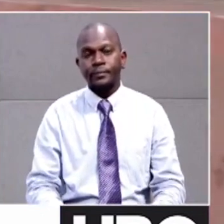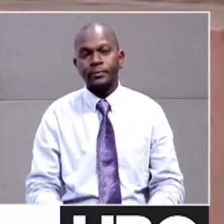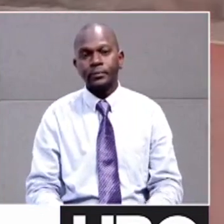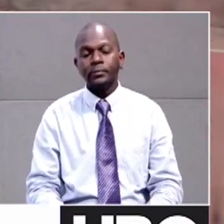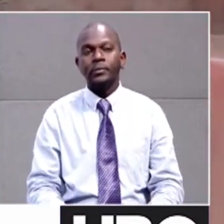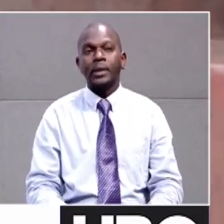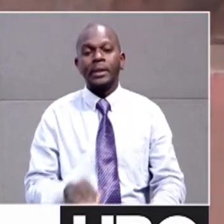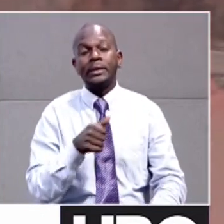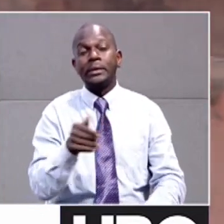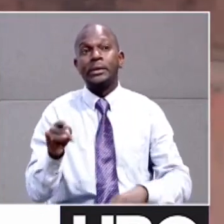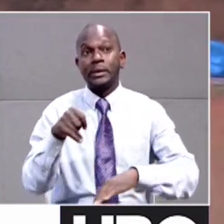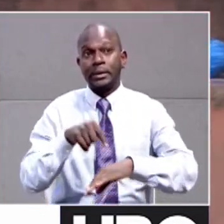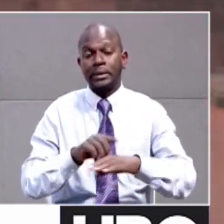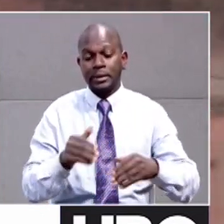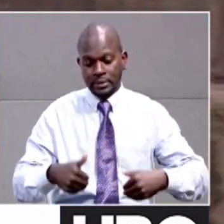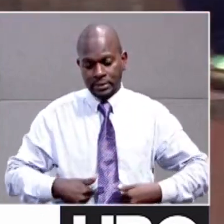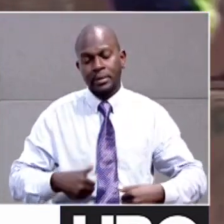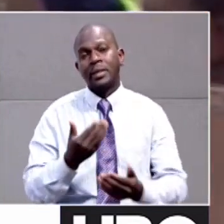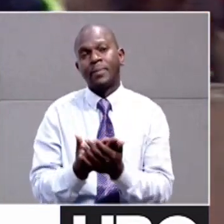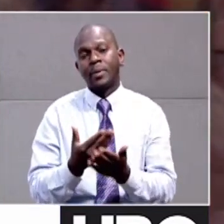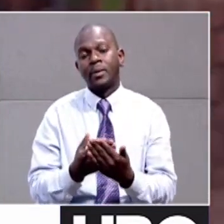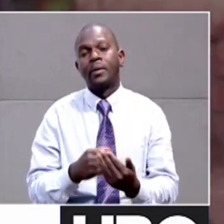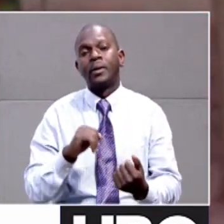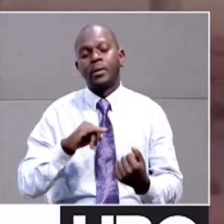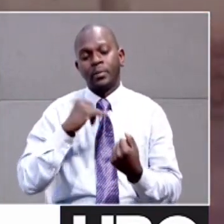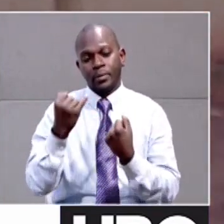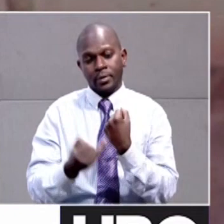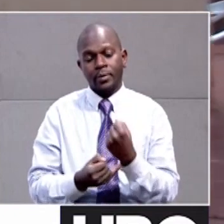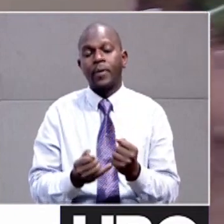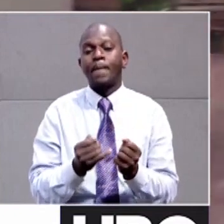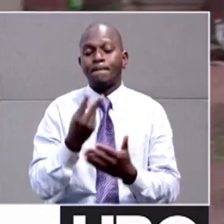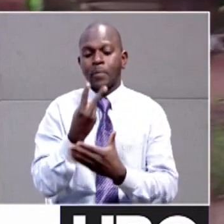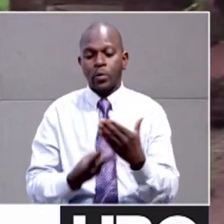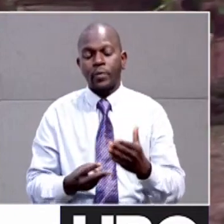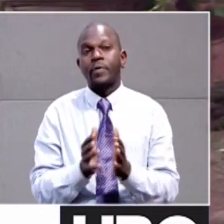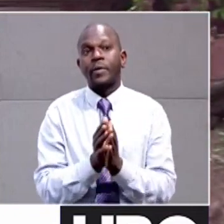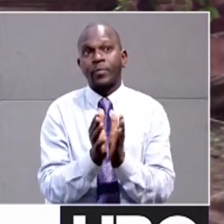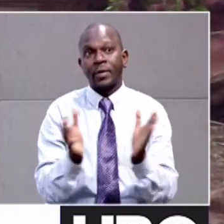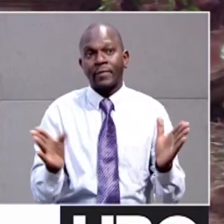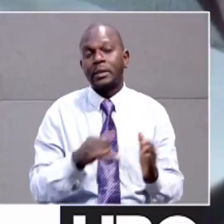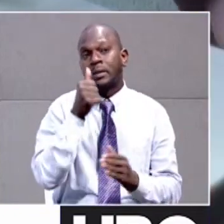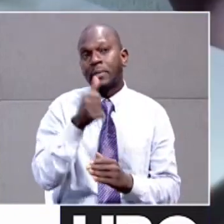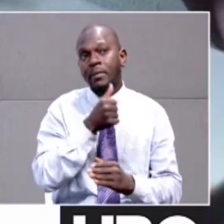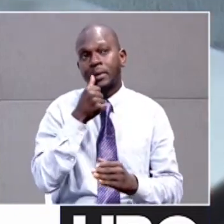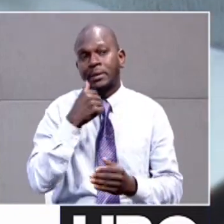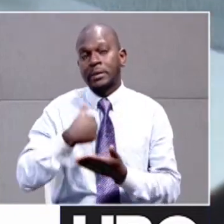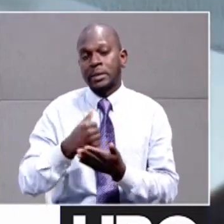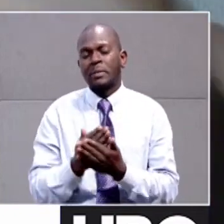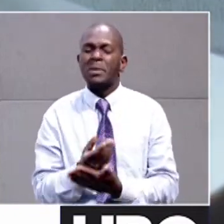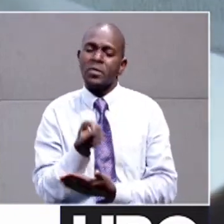Every moment, youth are seeking employment in both the public and private sector, but there are fewer available